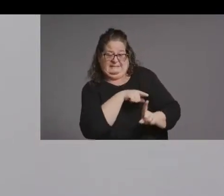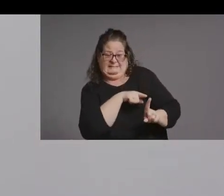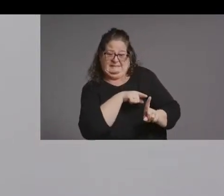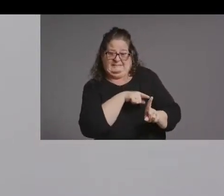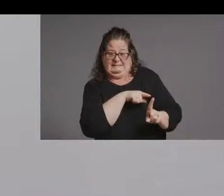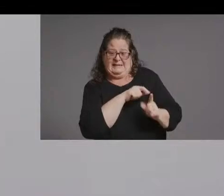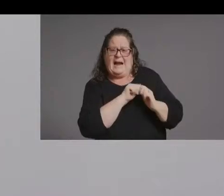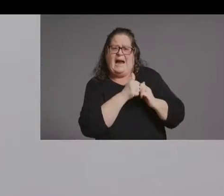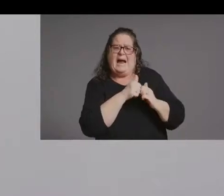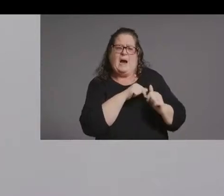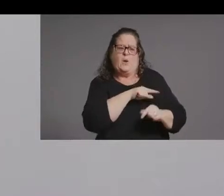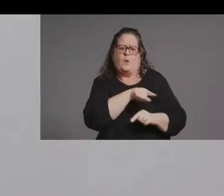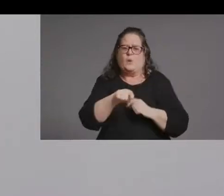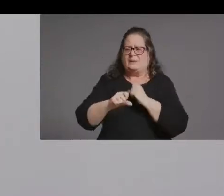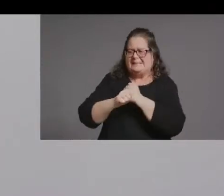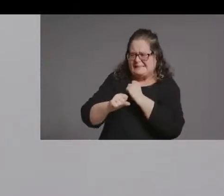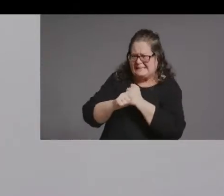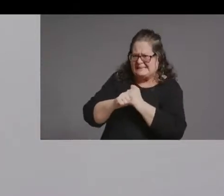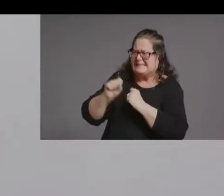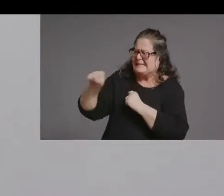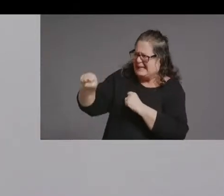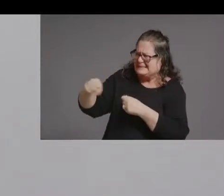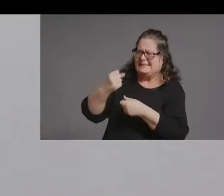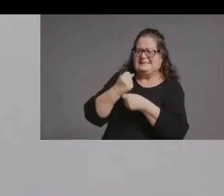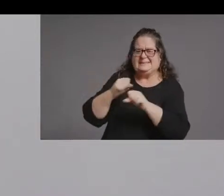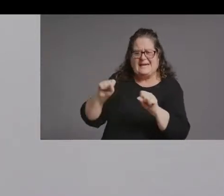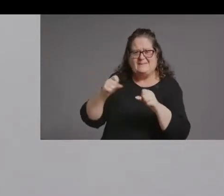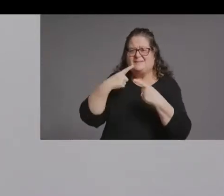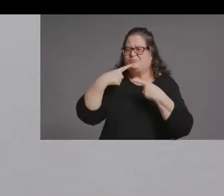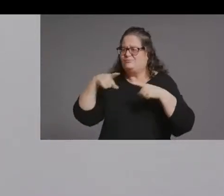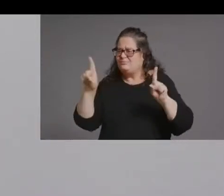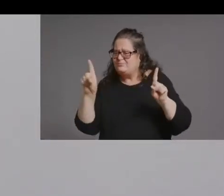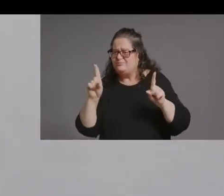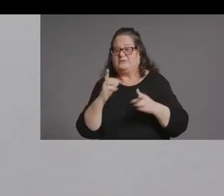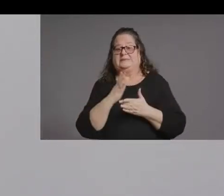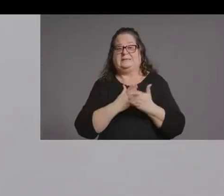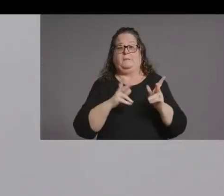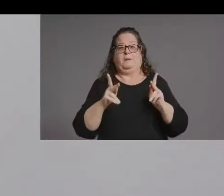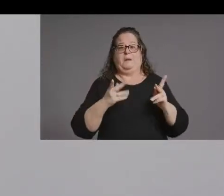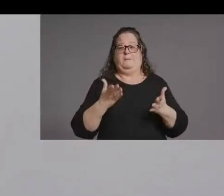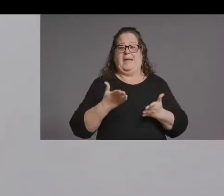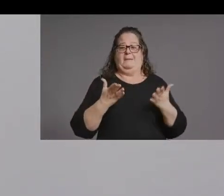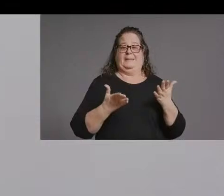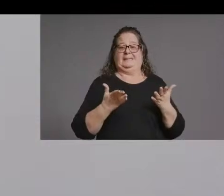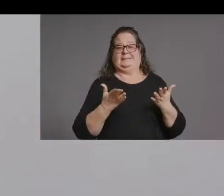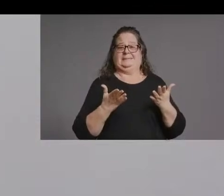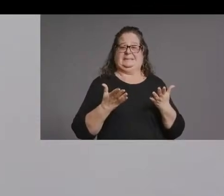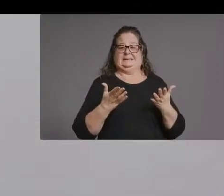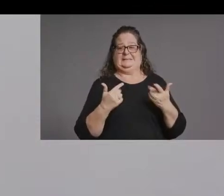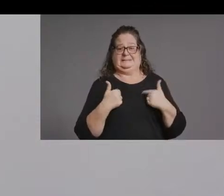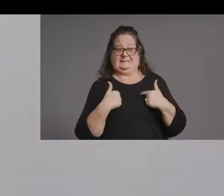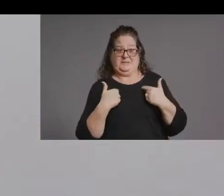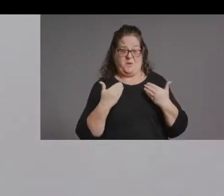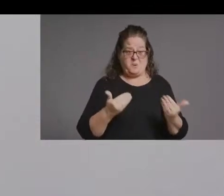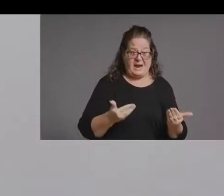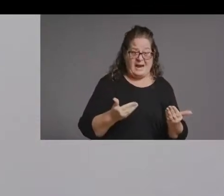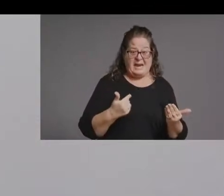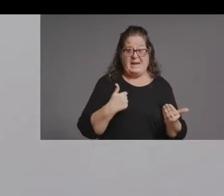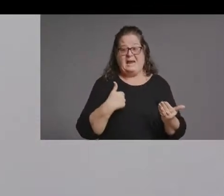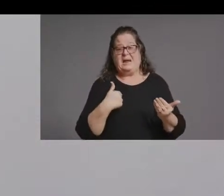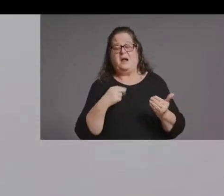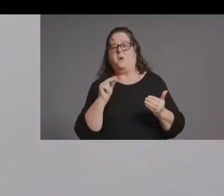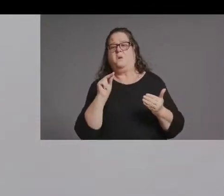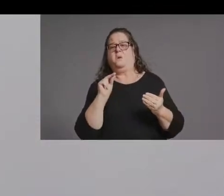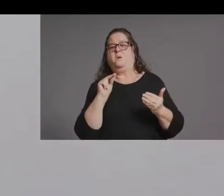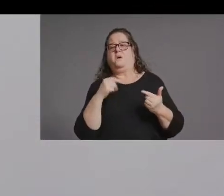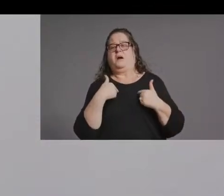out that it is safe, it is effective, and really work to get into the community. And then the other thing that, you'll start to